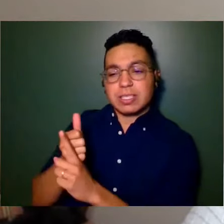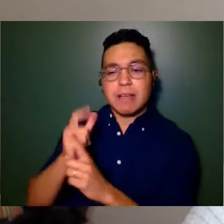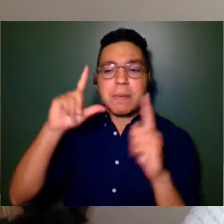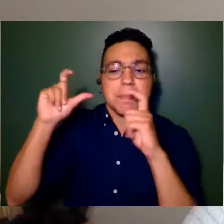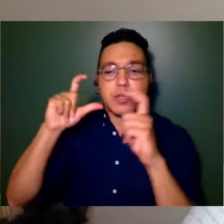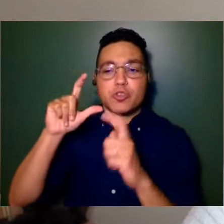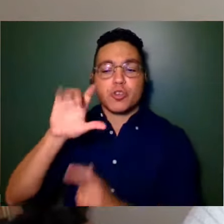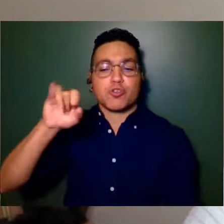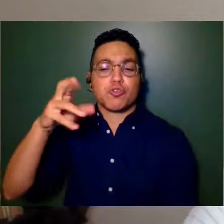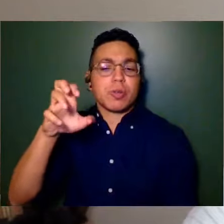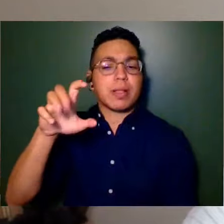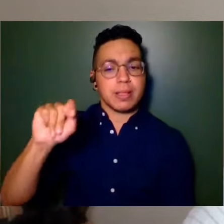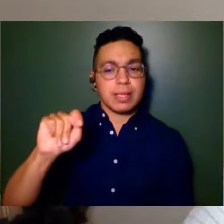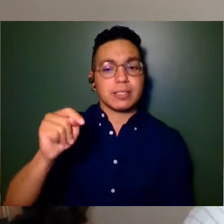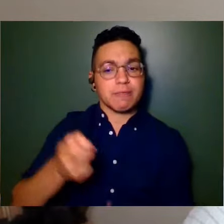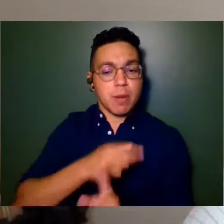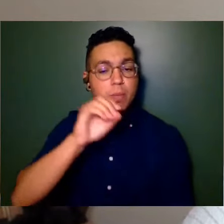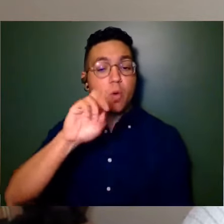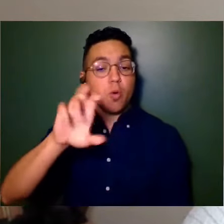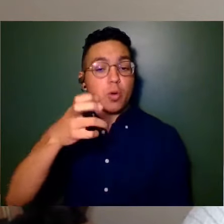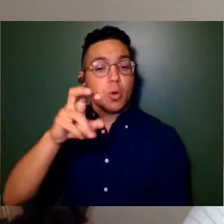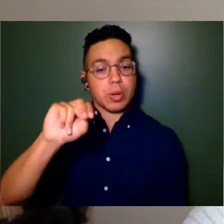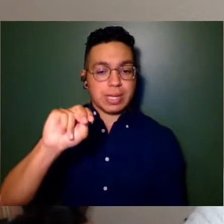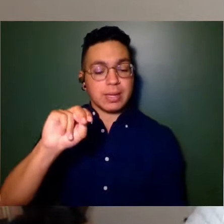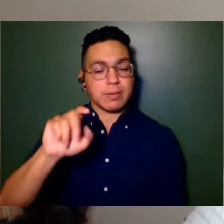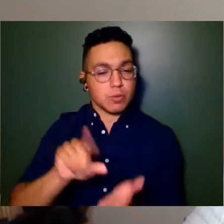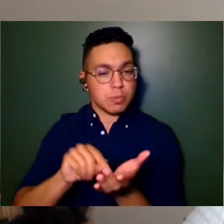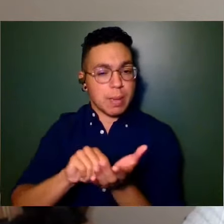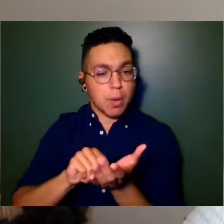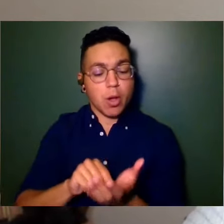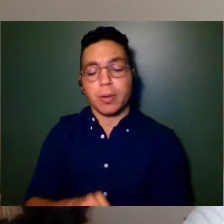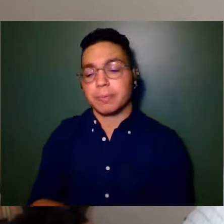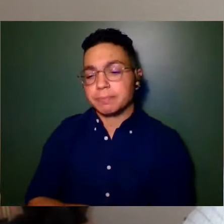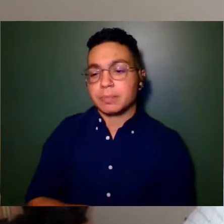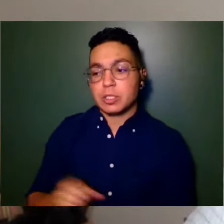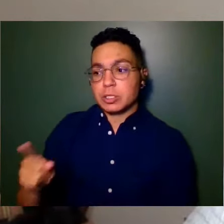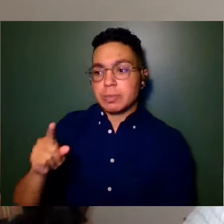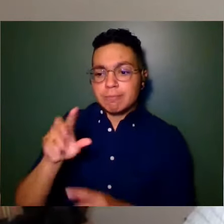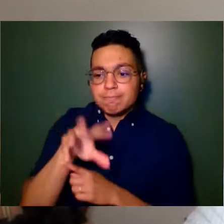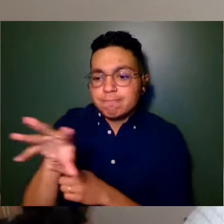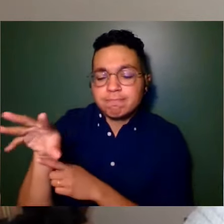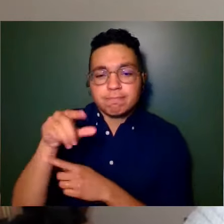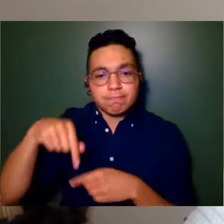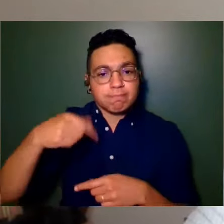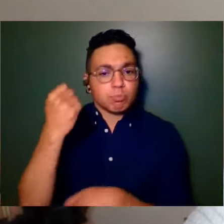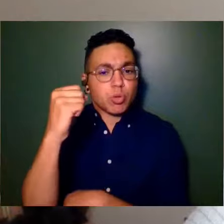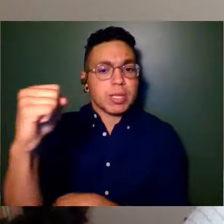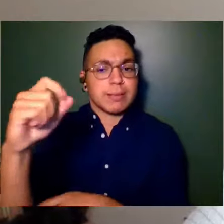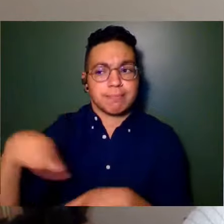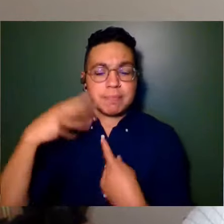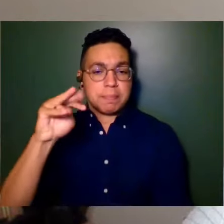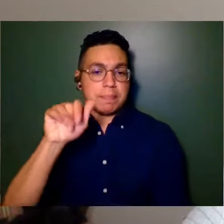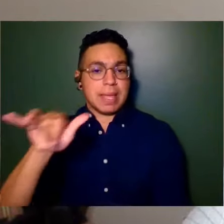she's been covering protests here since May. We're talking a little bit about competing narratives